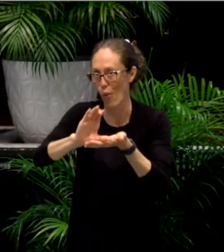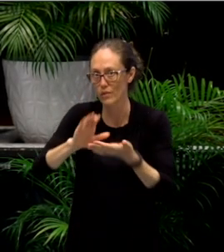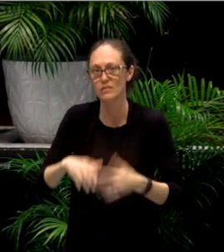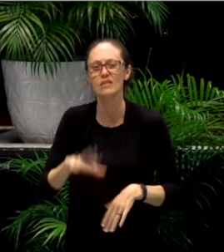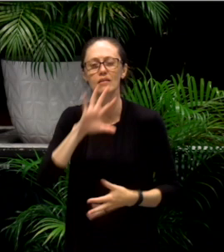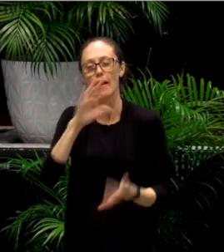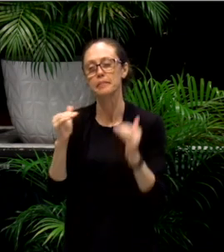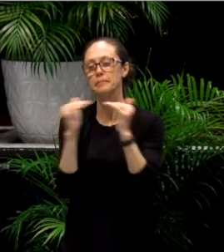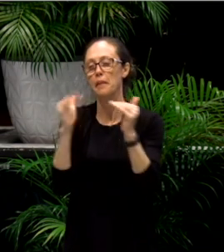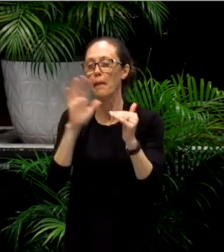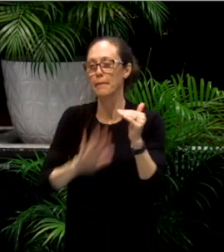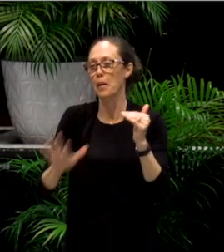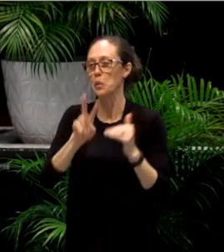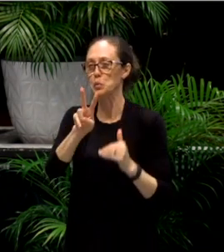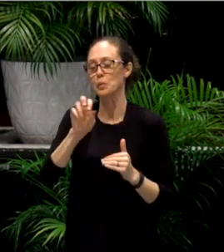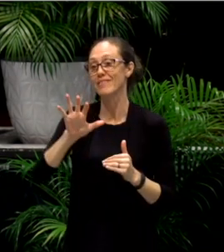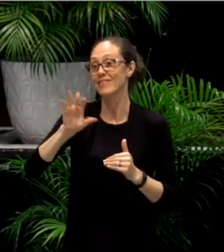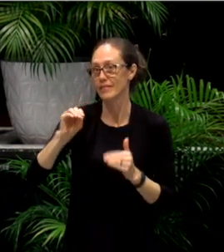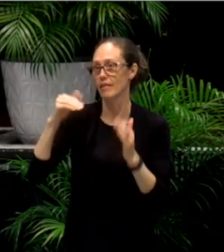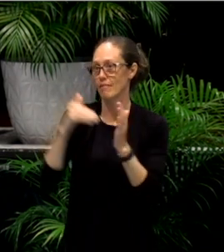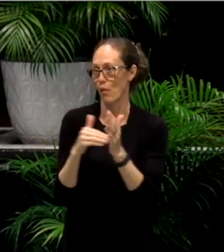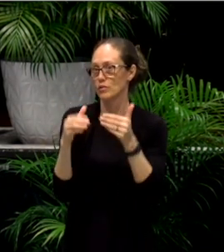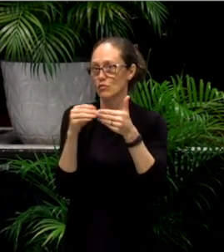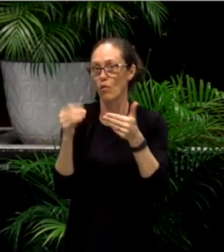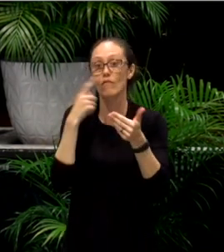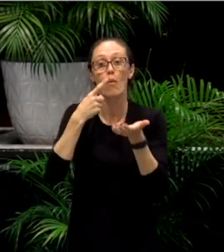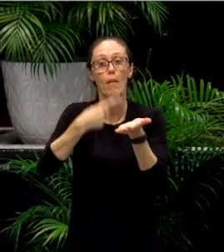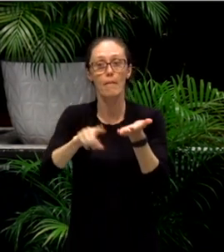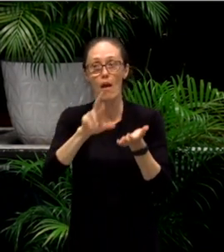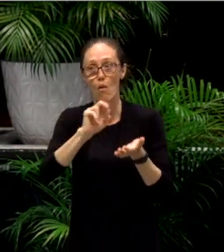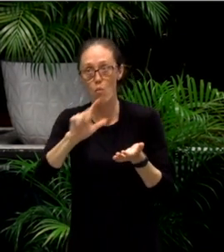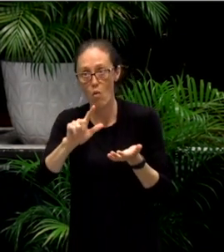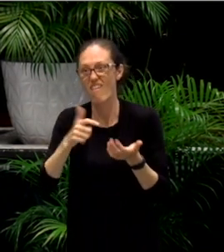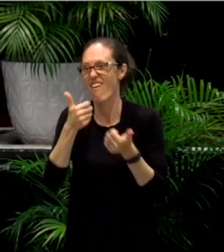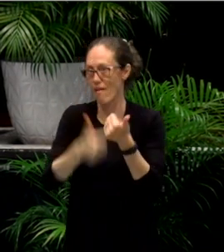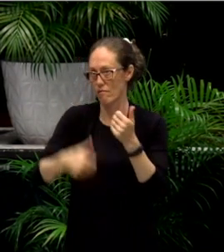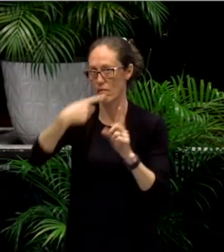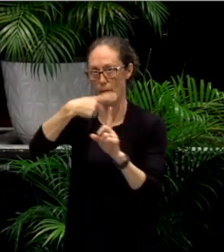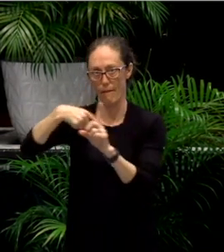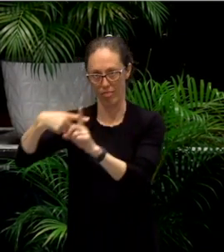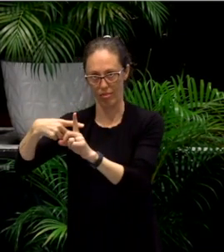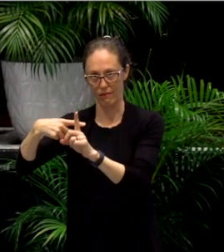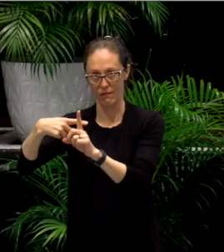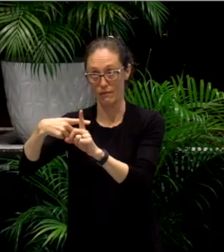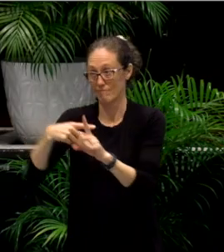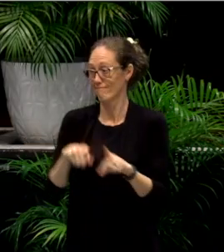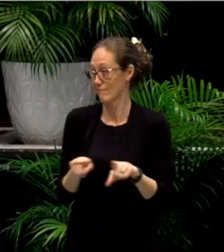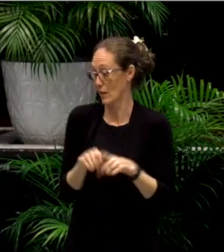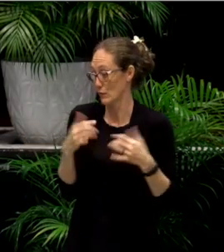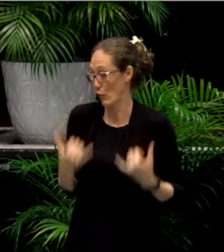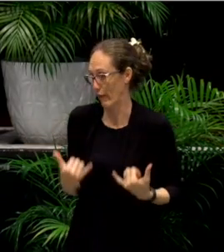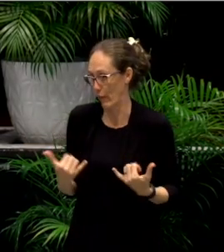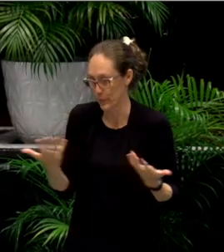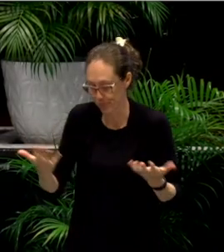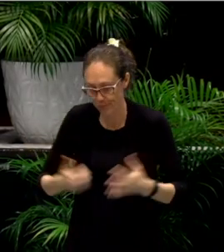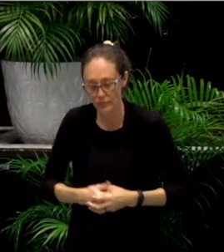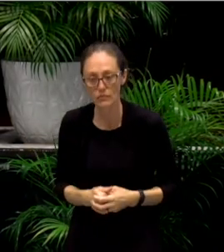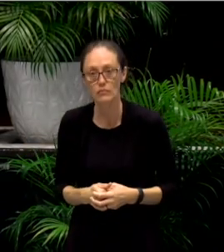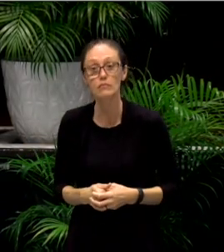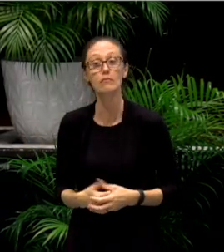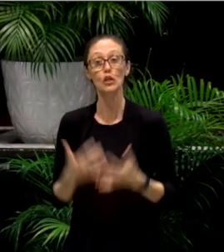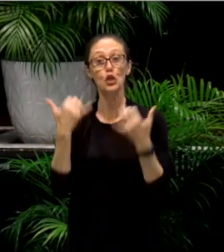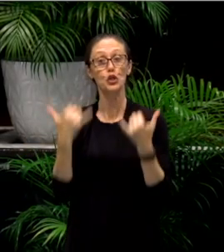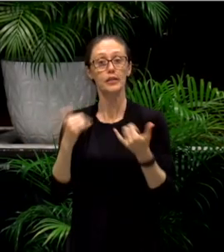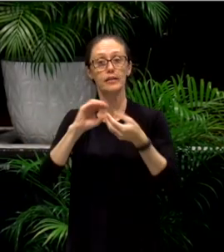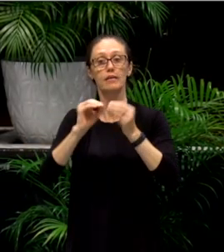equates to about $250,000 in payroll expenses each month as of right now. And currently,